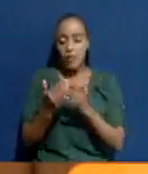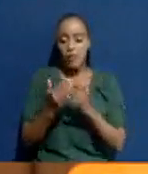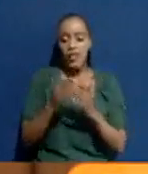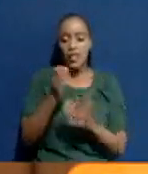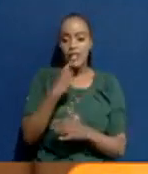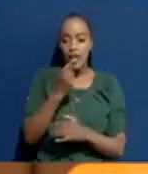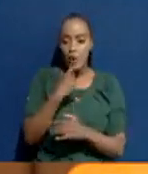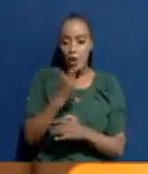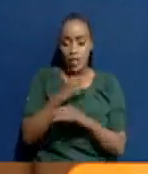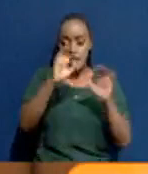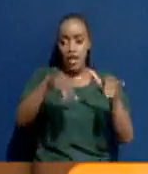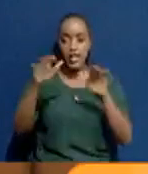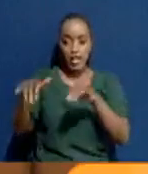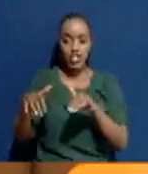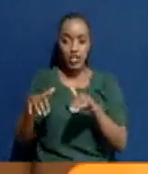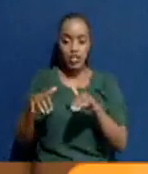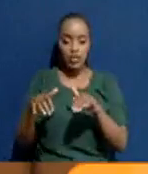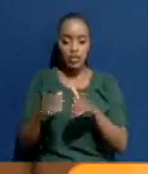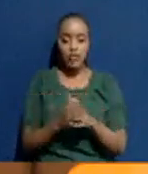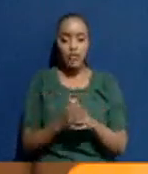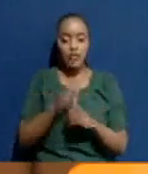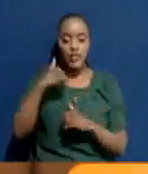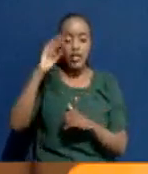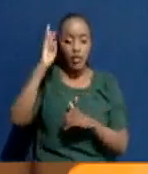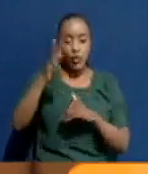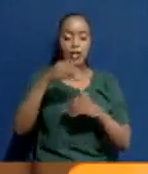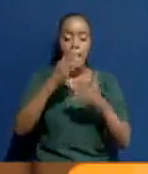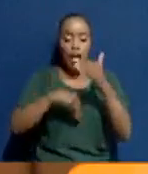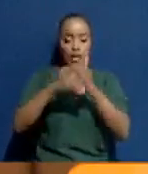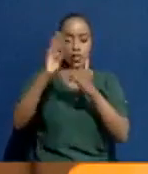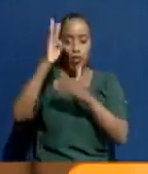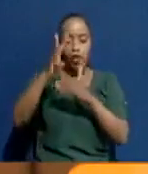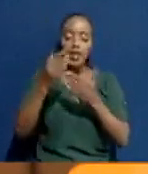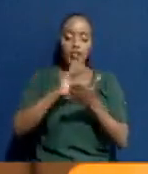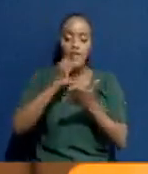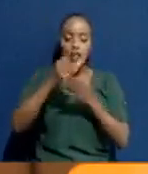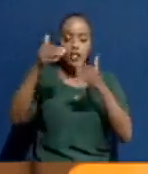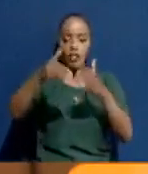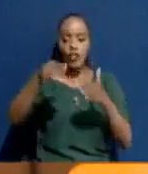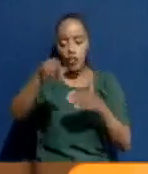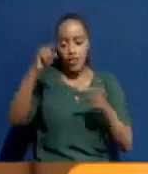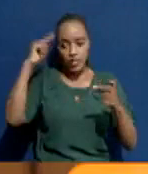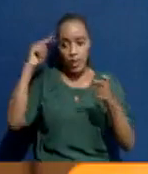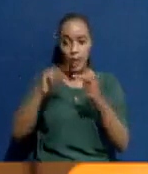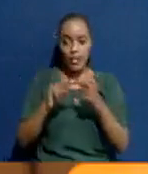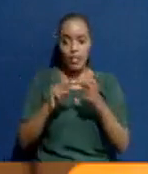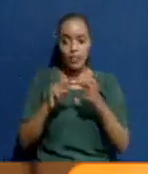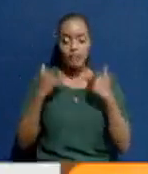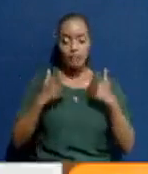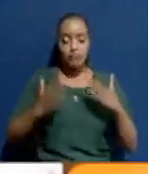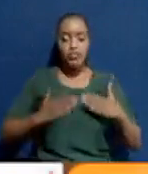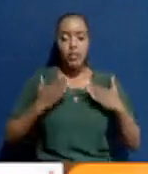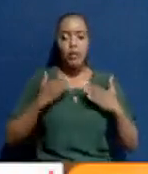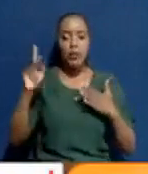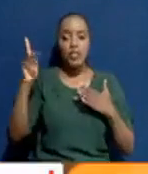resilience in agriculture. We will also make additional funds available for that purpose. I am impressed